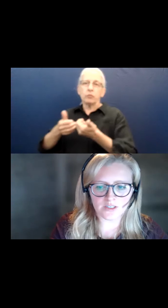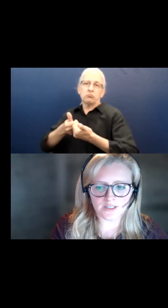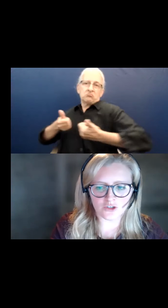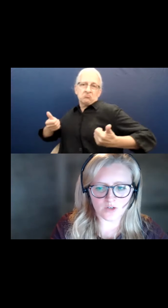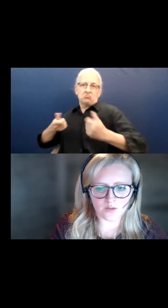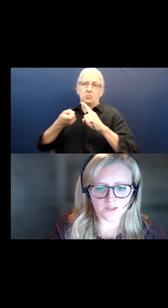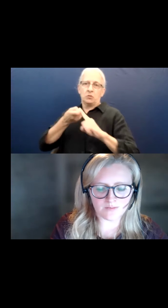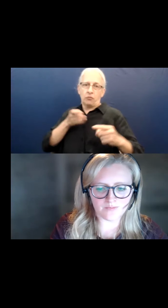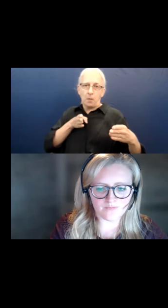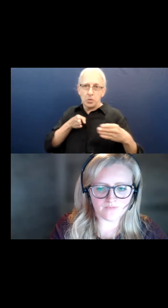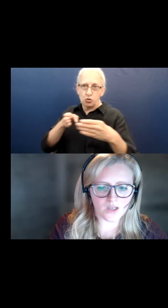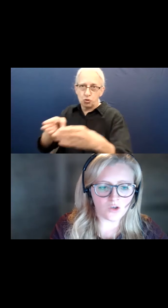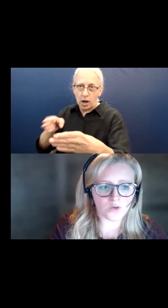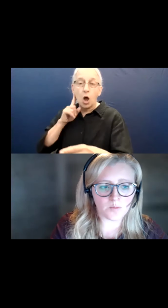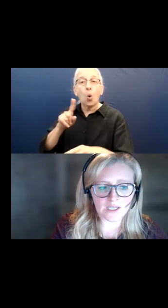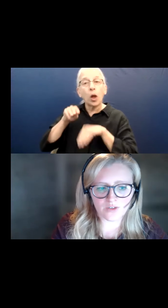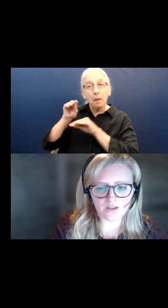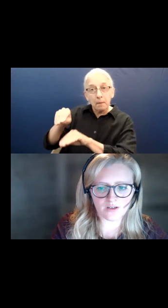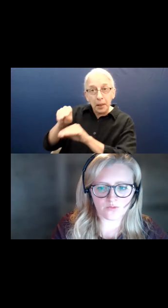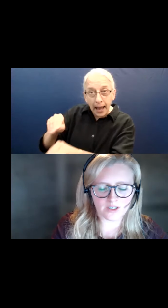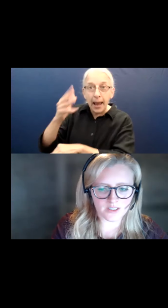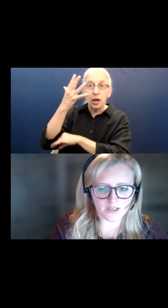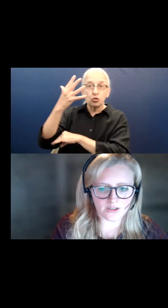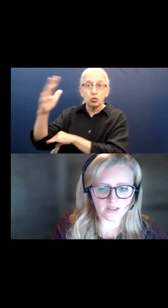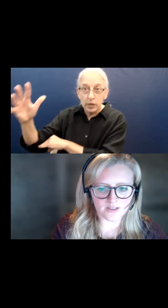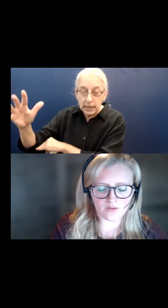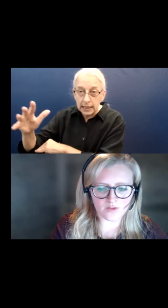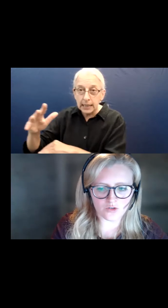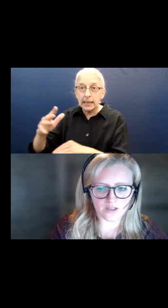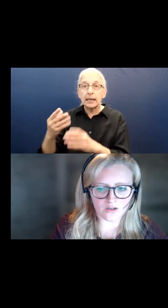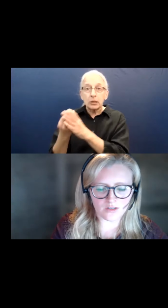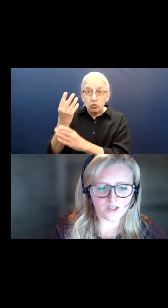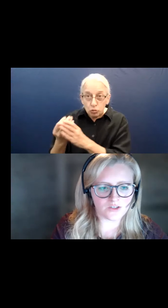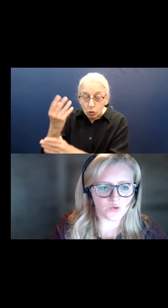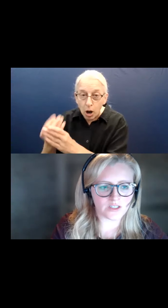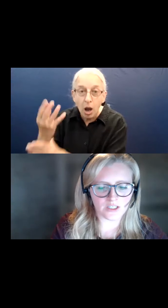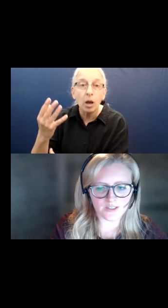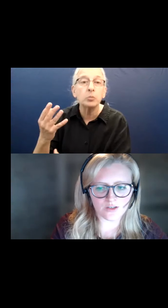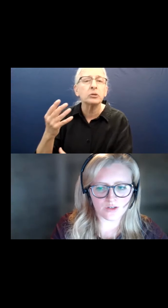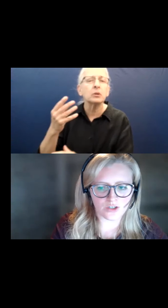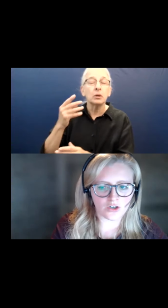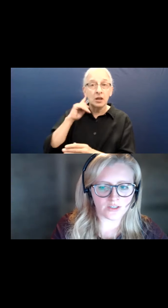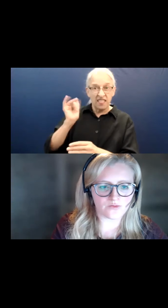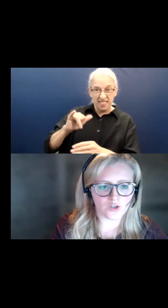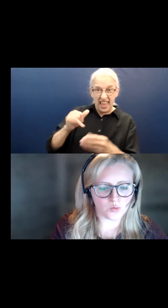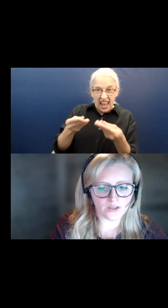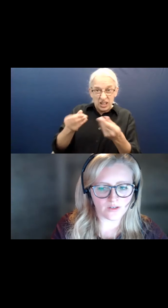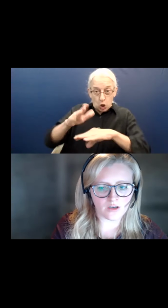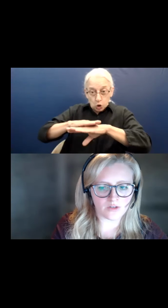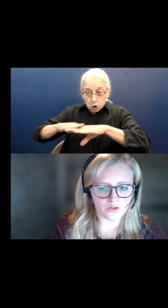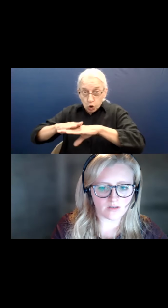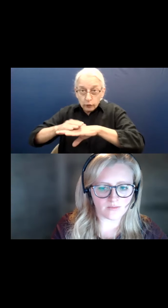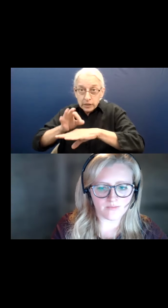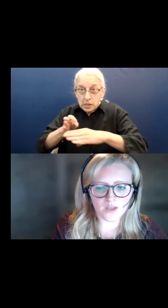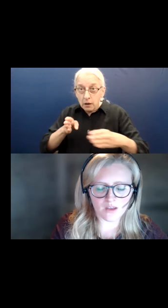replanting trees and shrubs, repaving affected areas of the trail to at least the current footprint